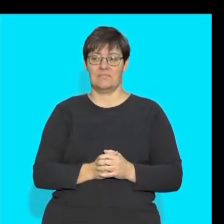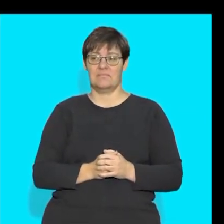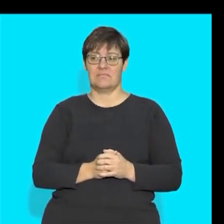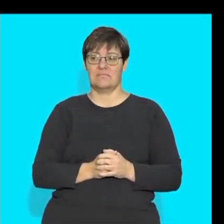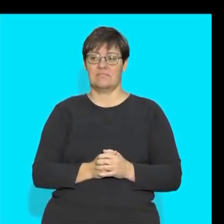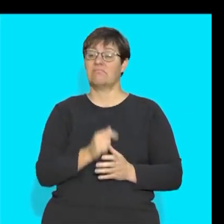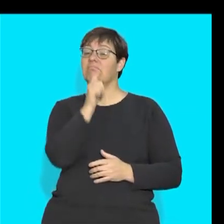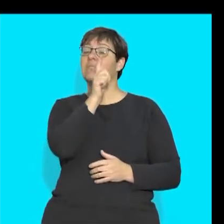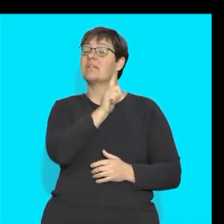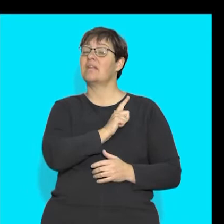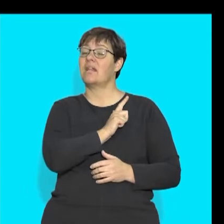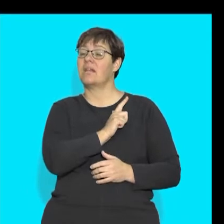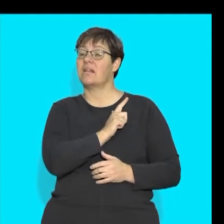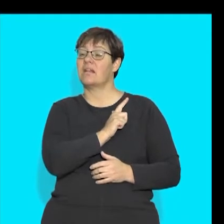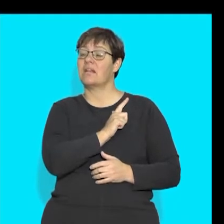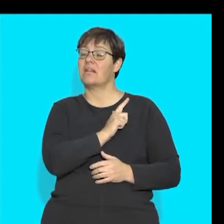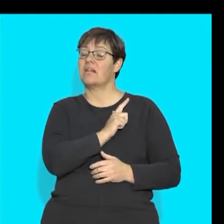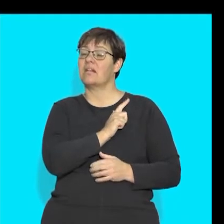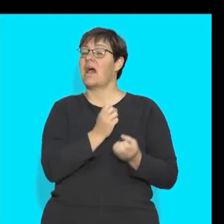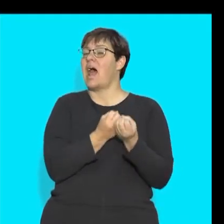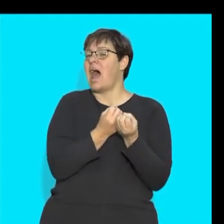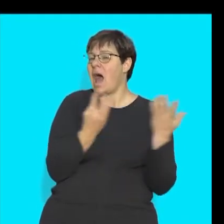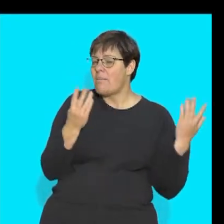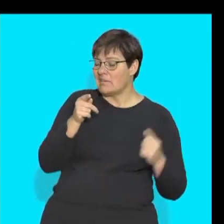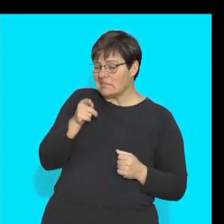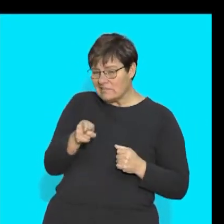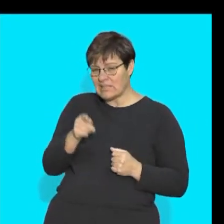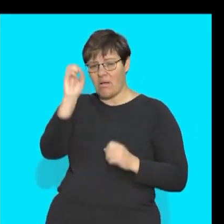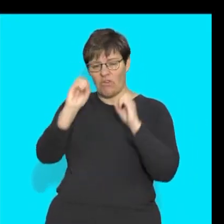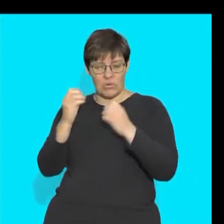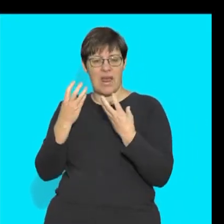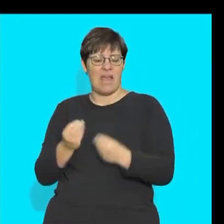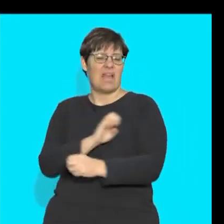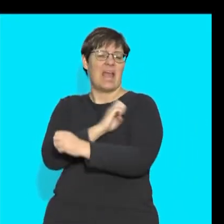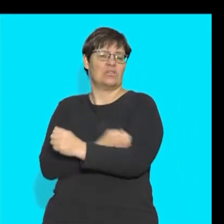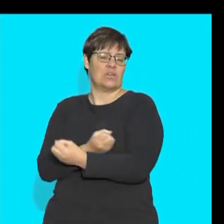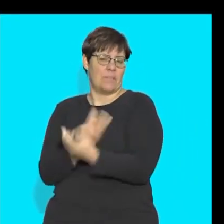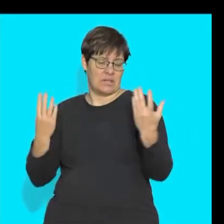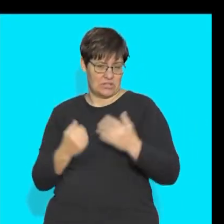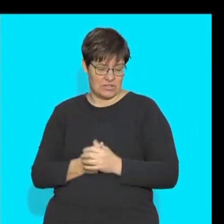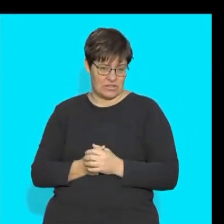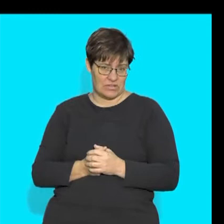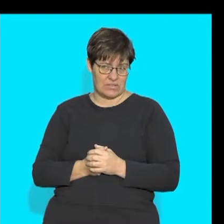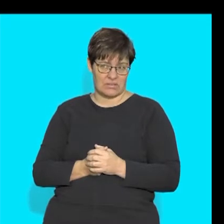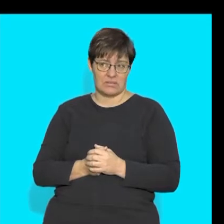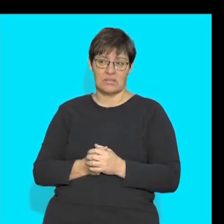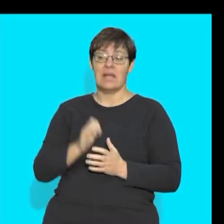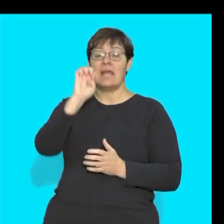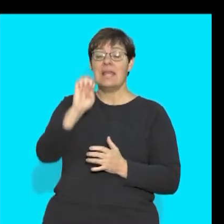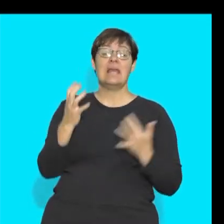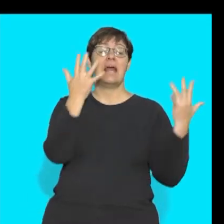So this tells me how much energy the photon has. I can calculate